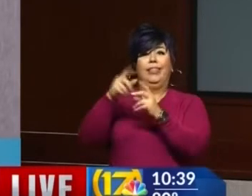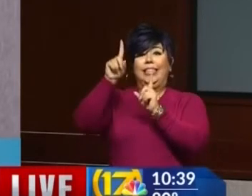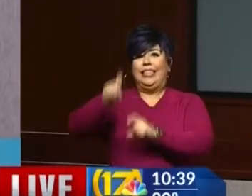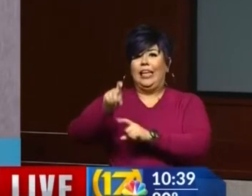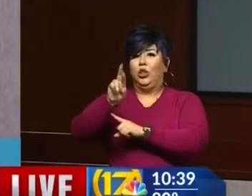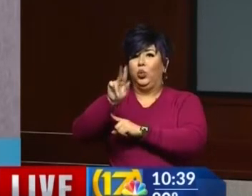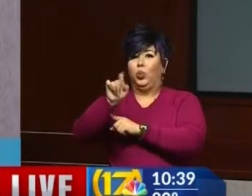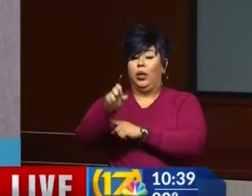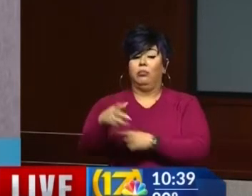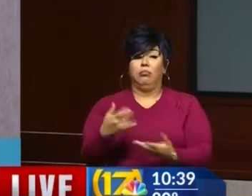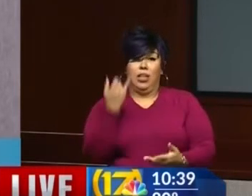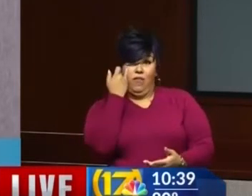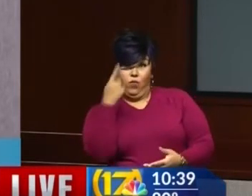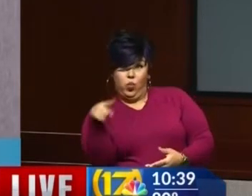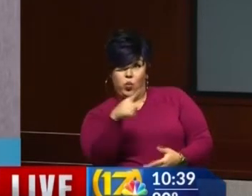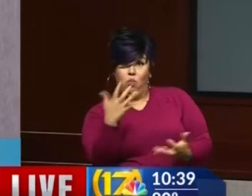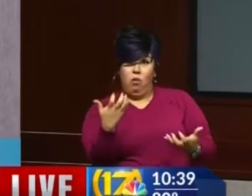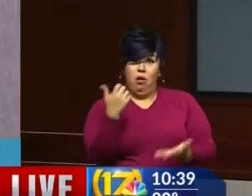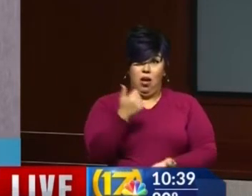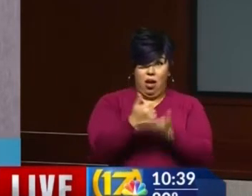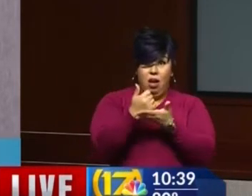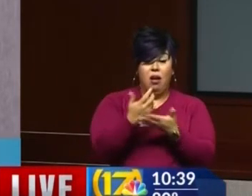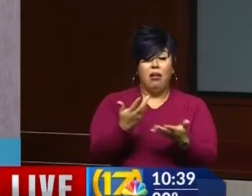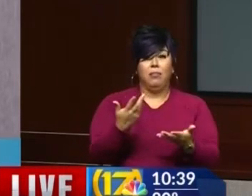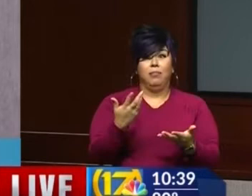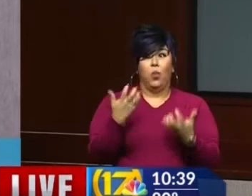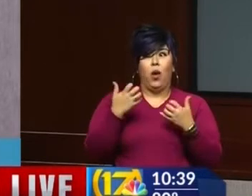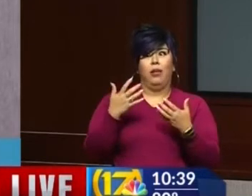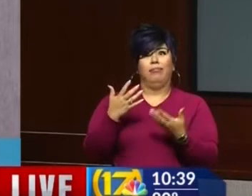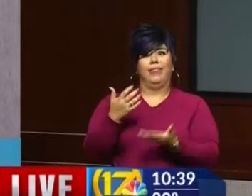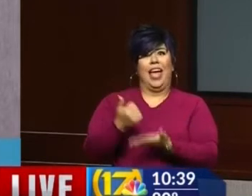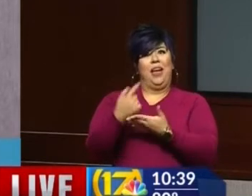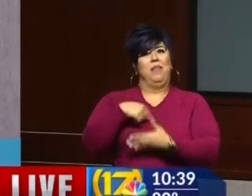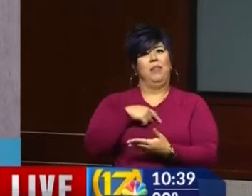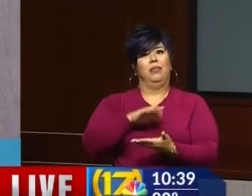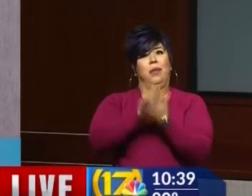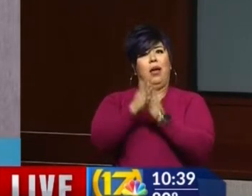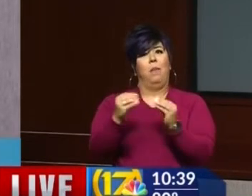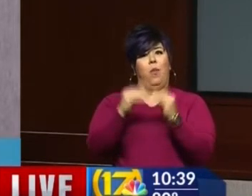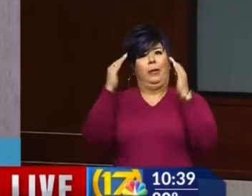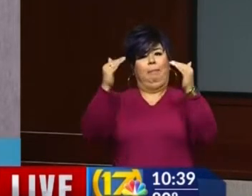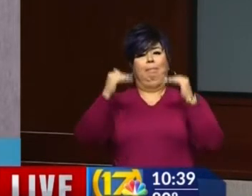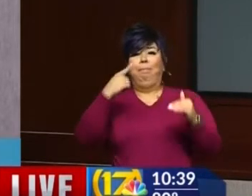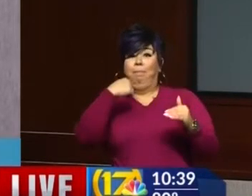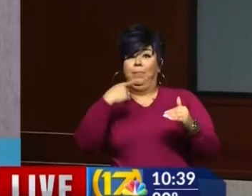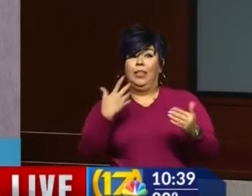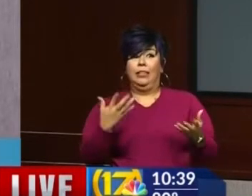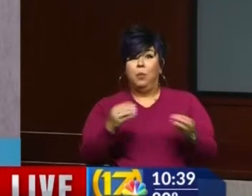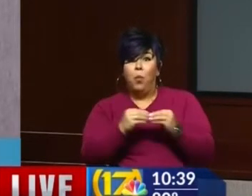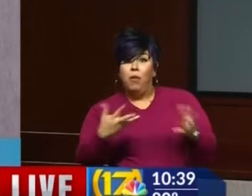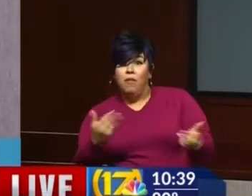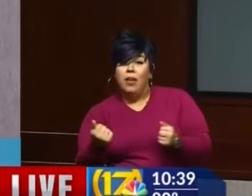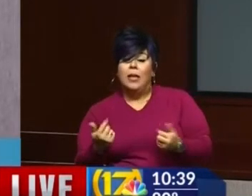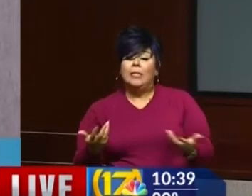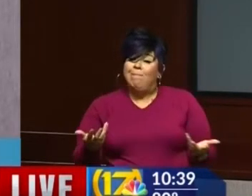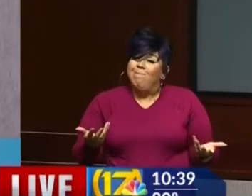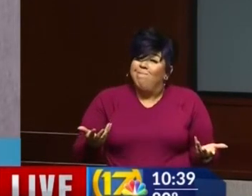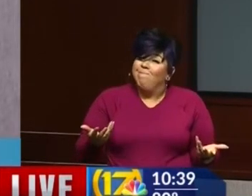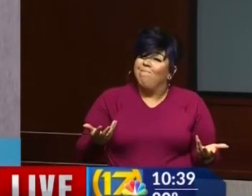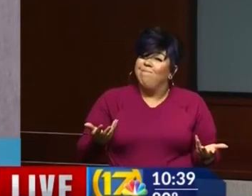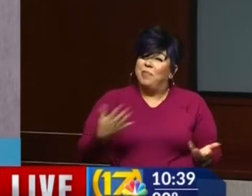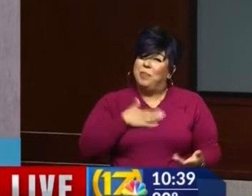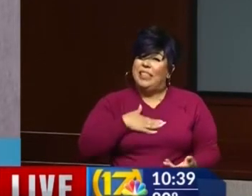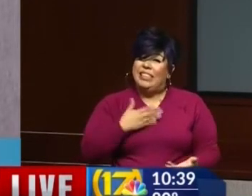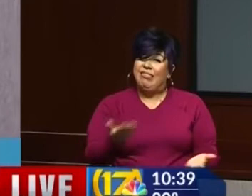like to be helpful in getting us moving through these tiers at a quicker pace, then